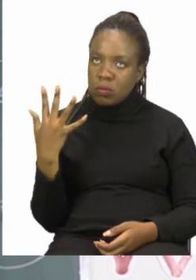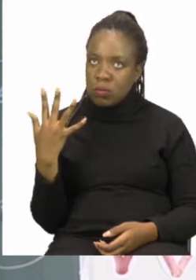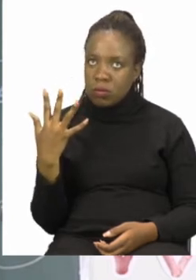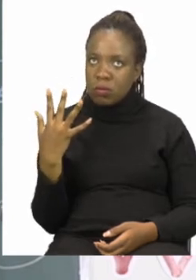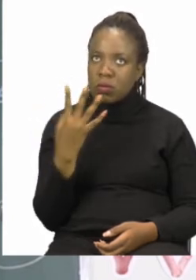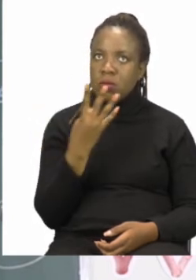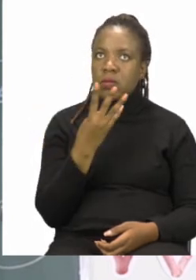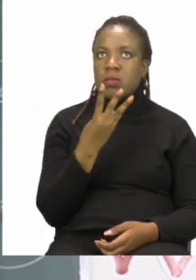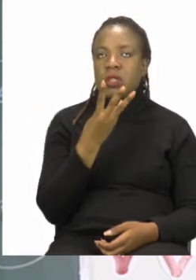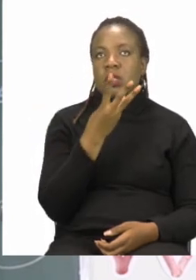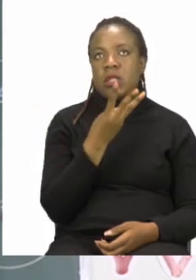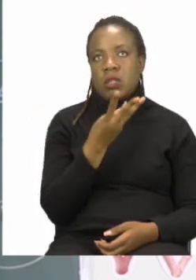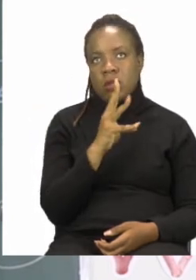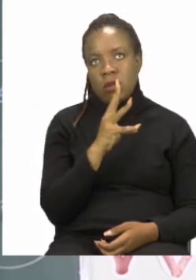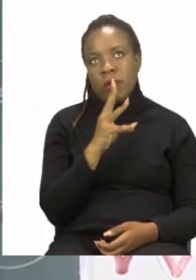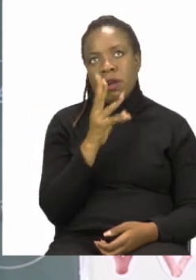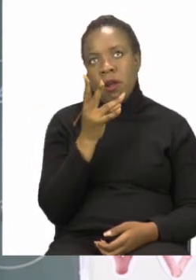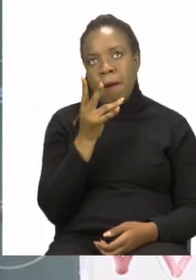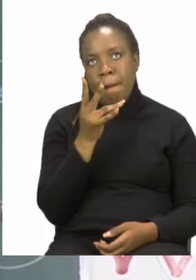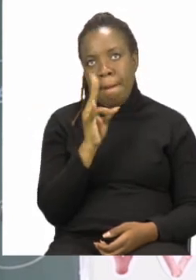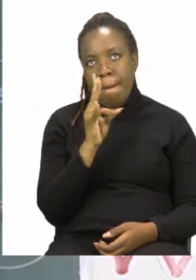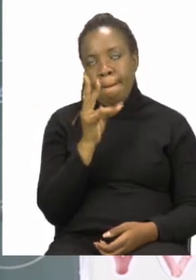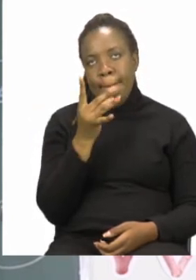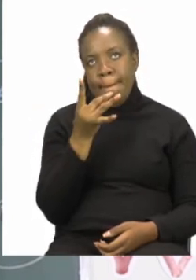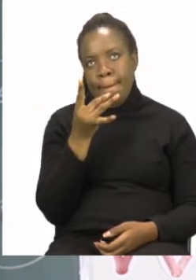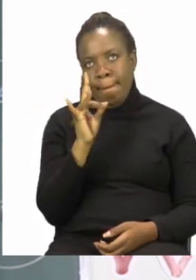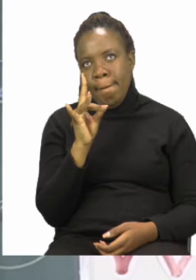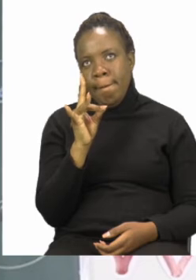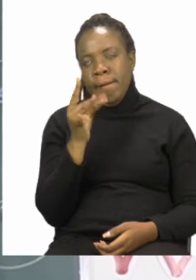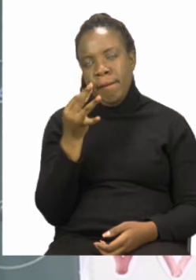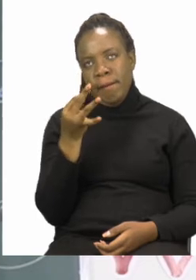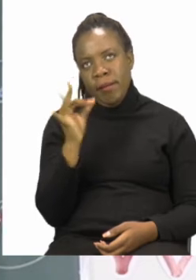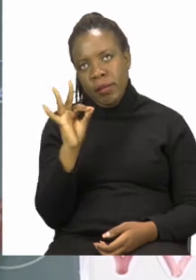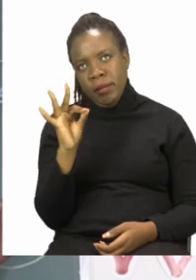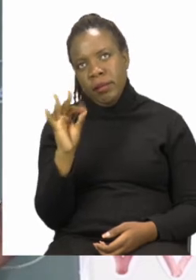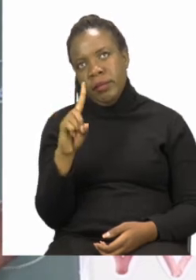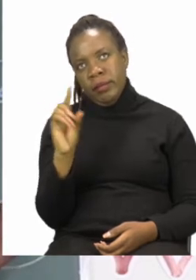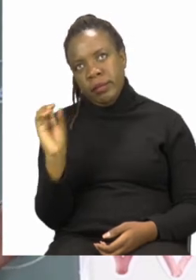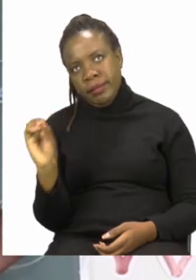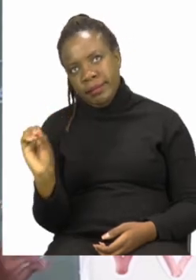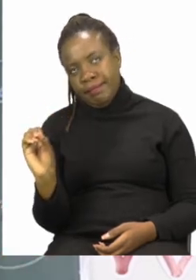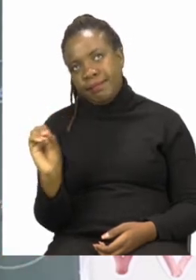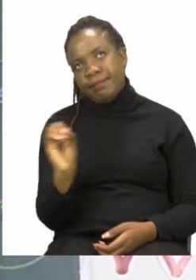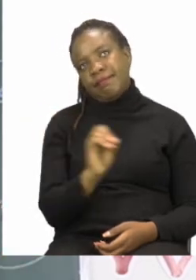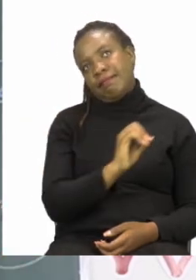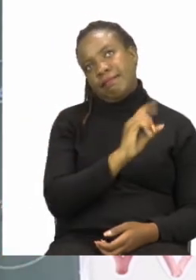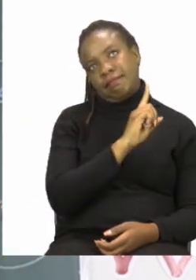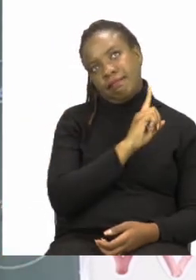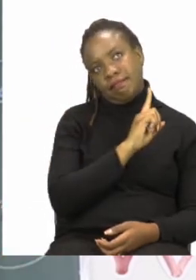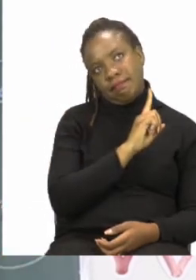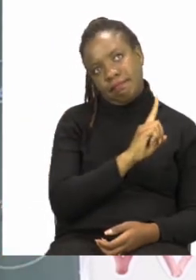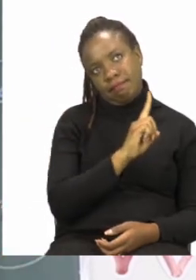5. Let's count on 6, 7, 8, 9, 10. Count